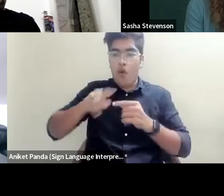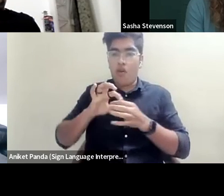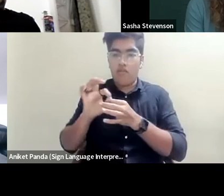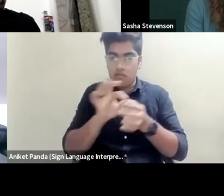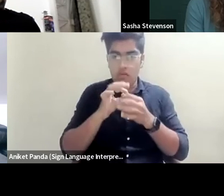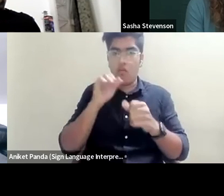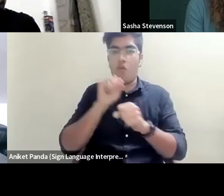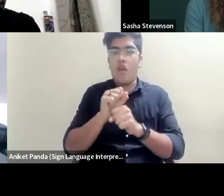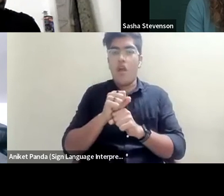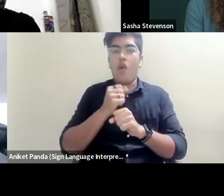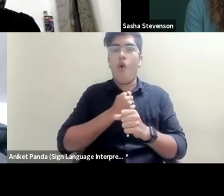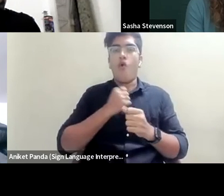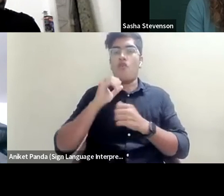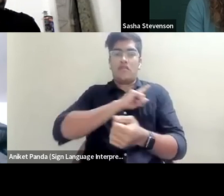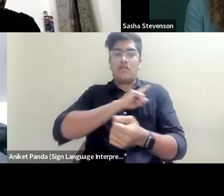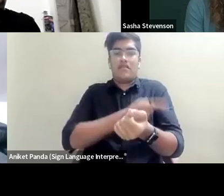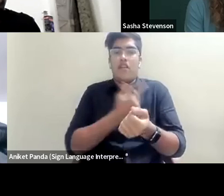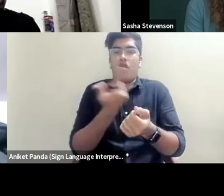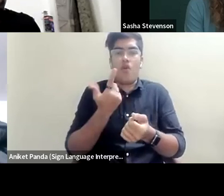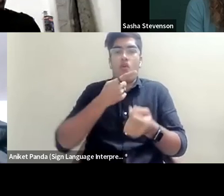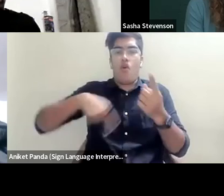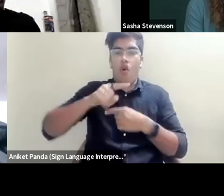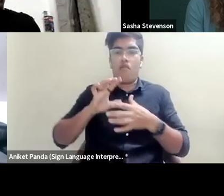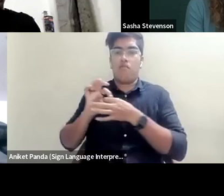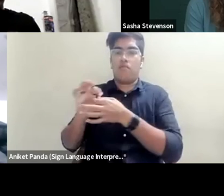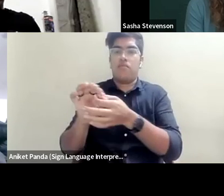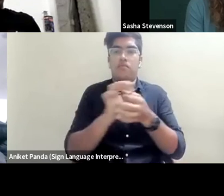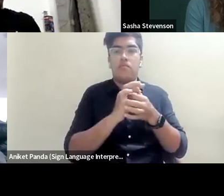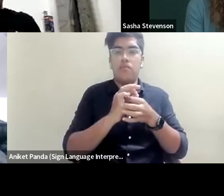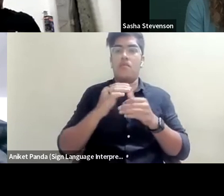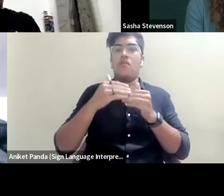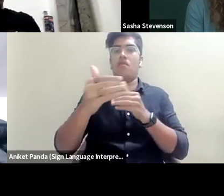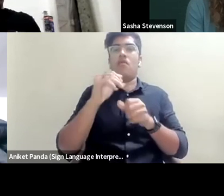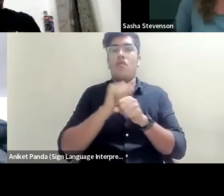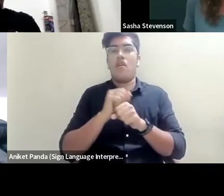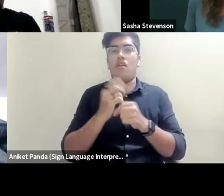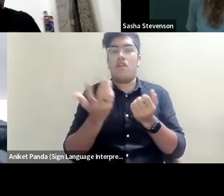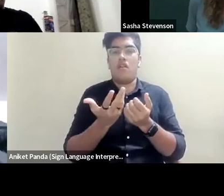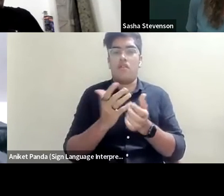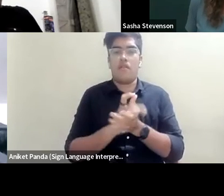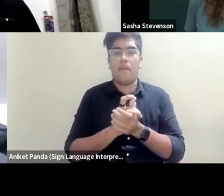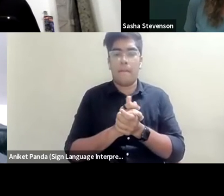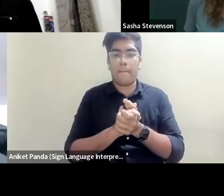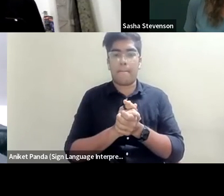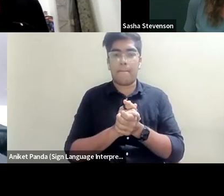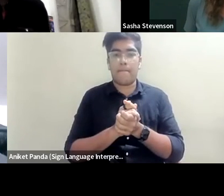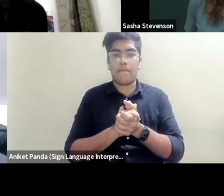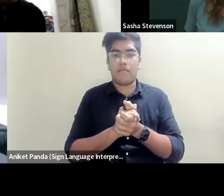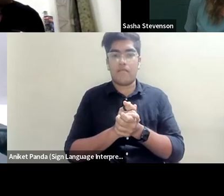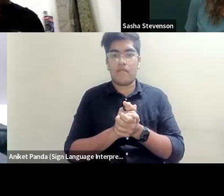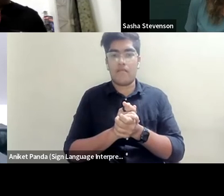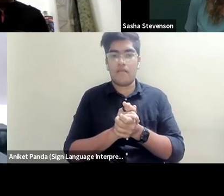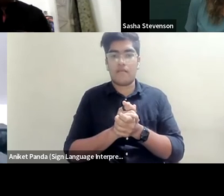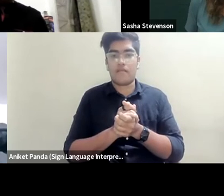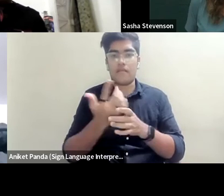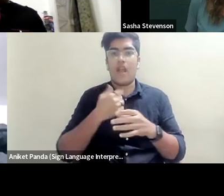our strengths as different marginalized groups? I think your question itself has the answer. You know,